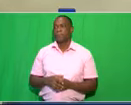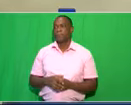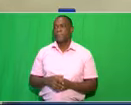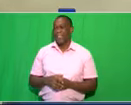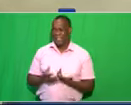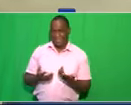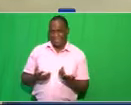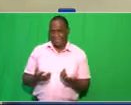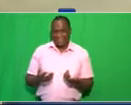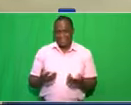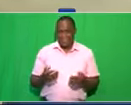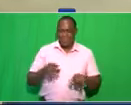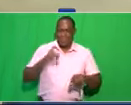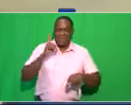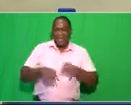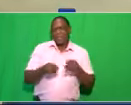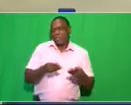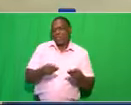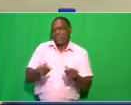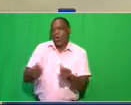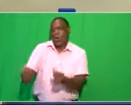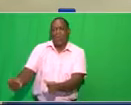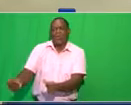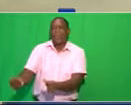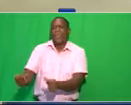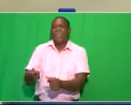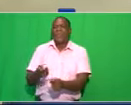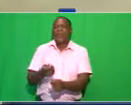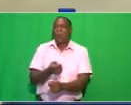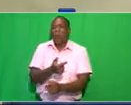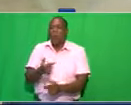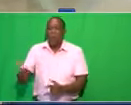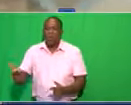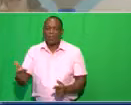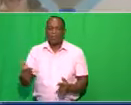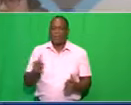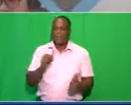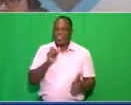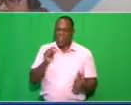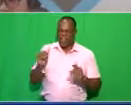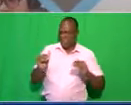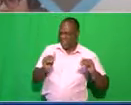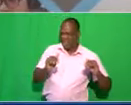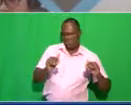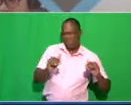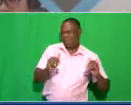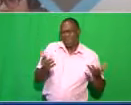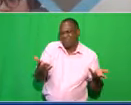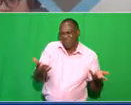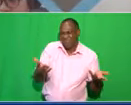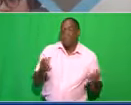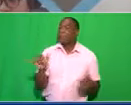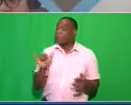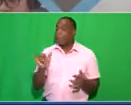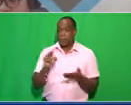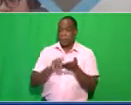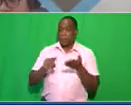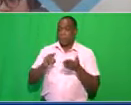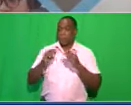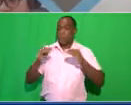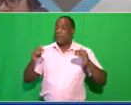the disparities at once. It's a gradual process. Not at once. It's a process. The same has happened with the tertiary education sector over